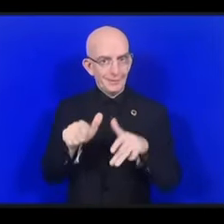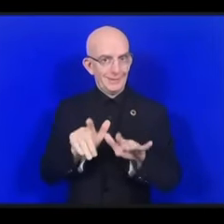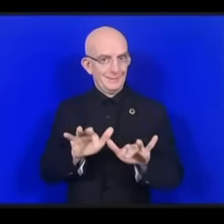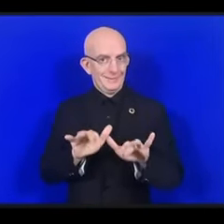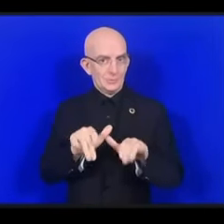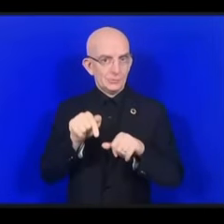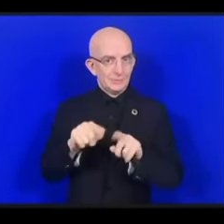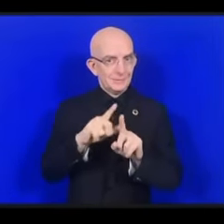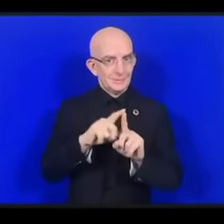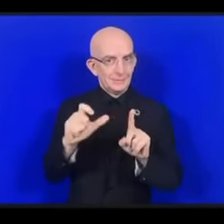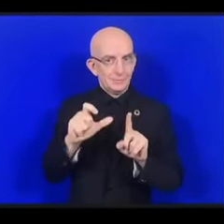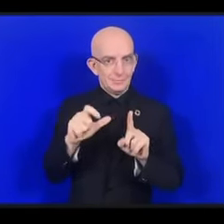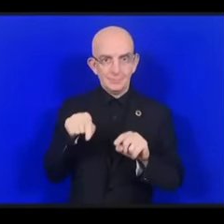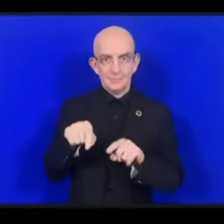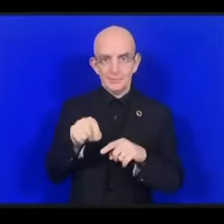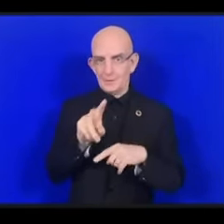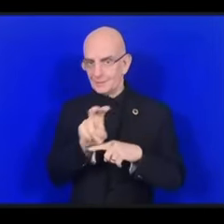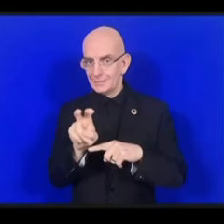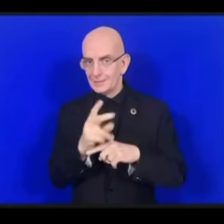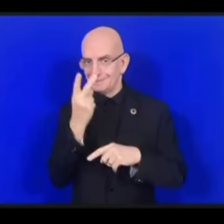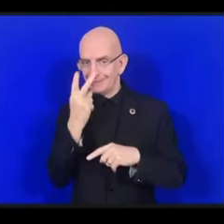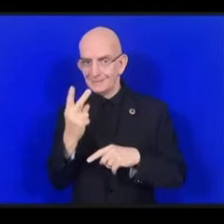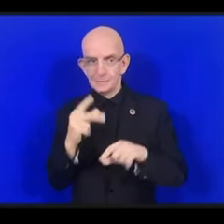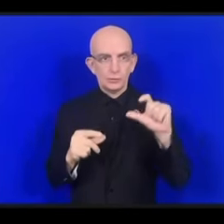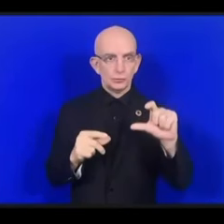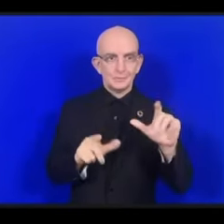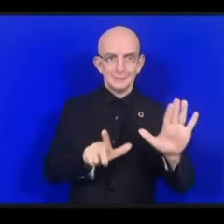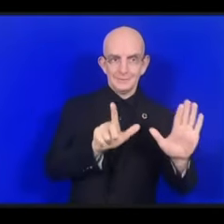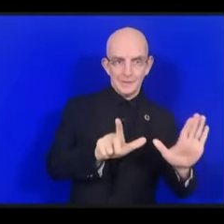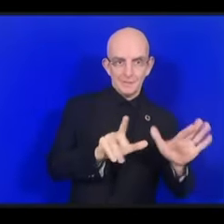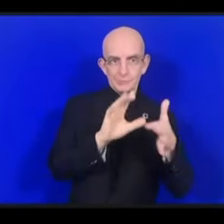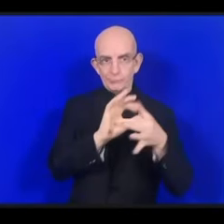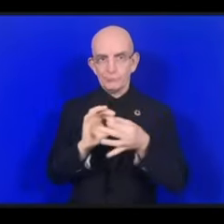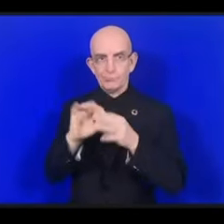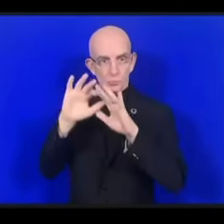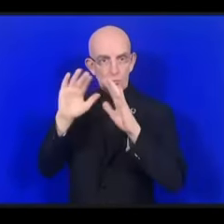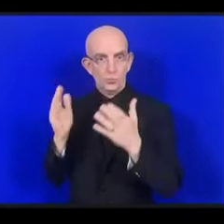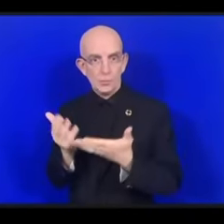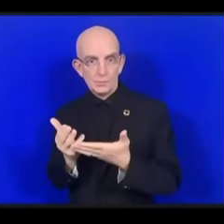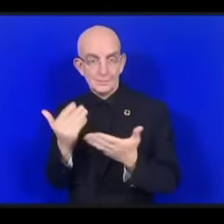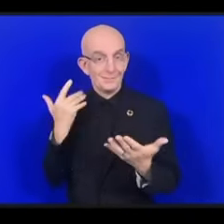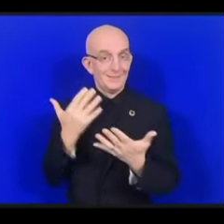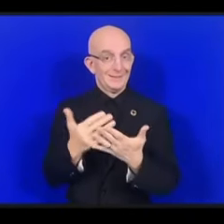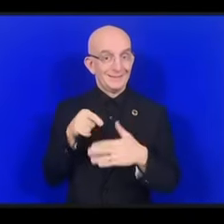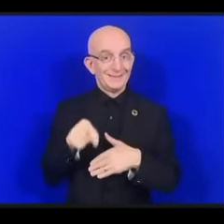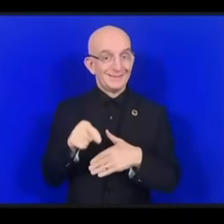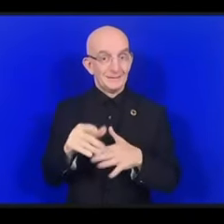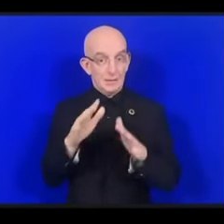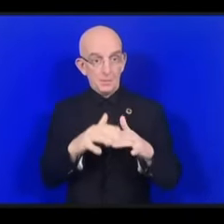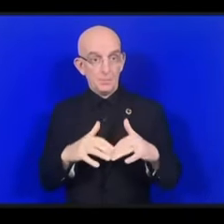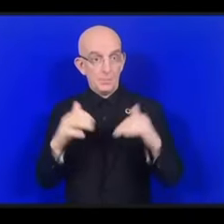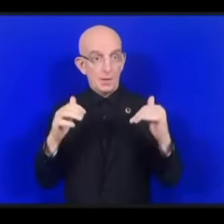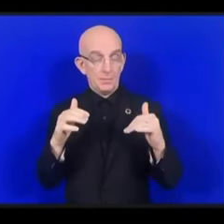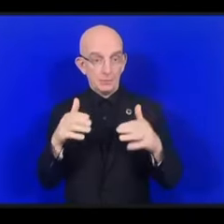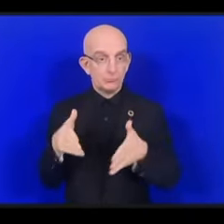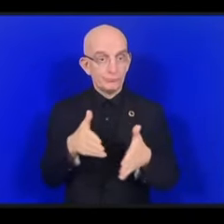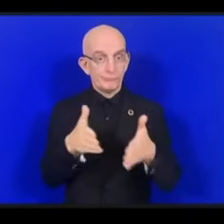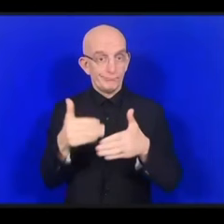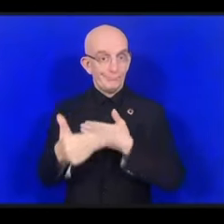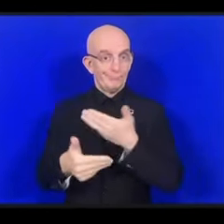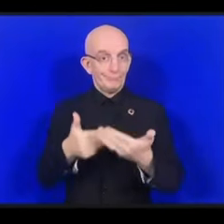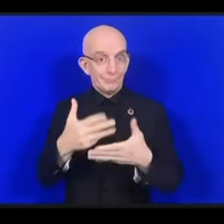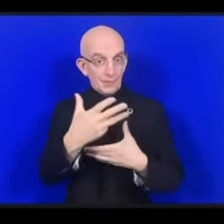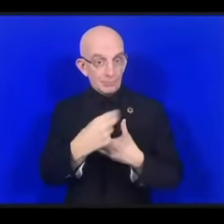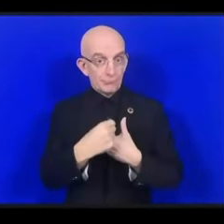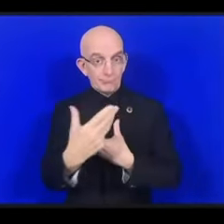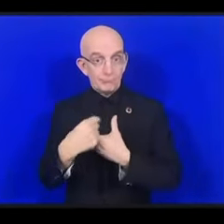the G7 on the one hand, and other governments and stakeholders from the BRICS countries who could have been